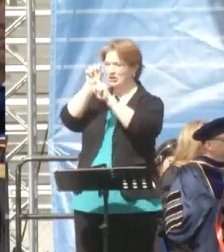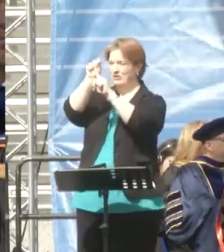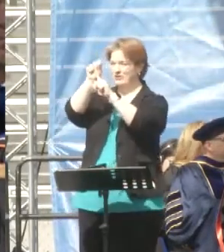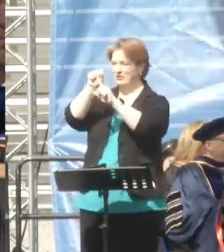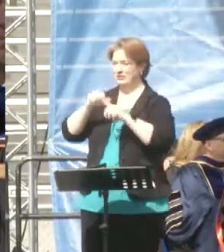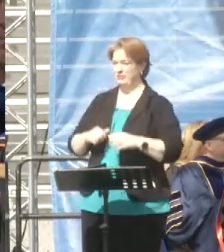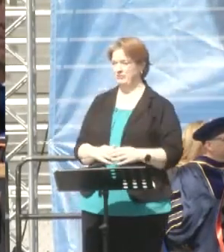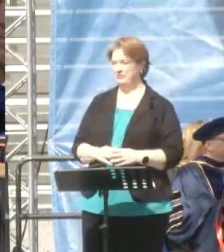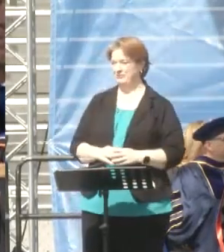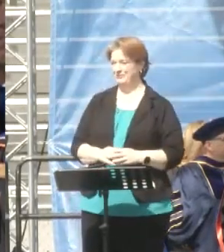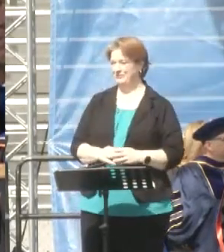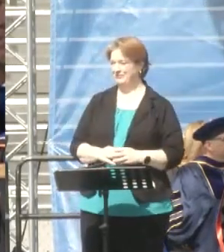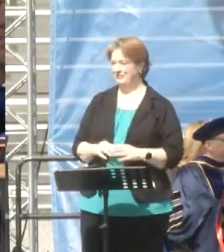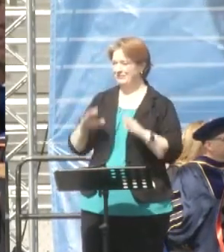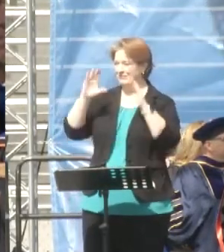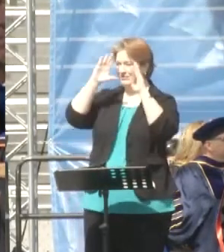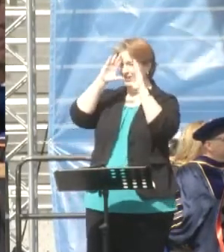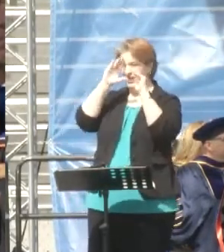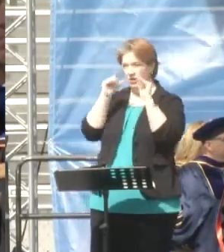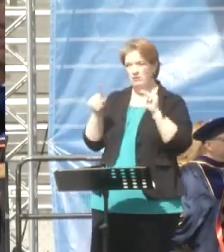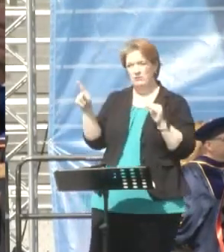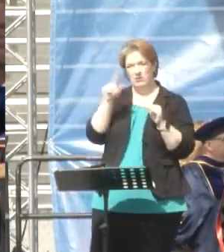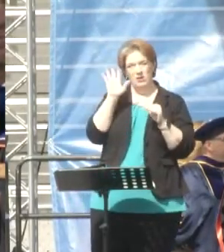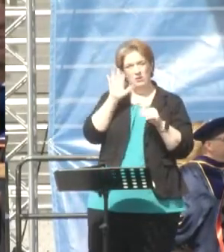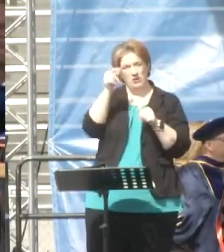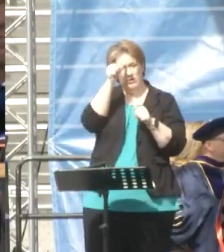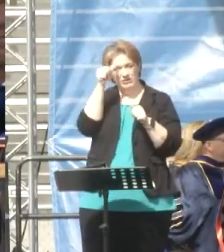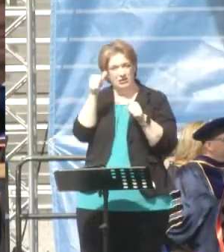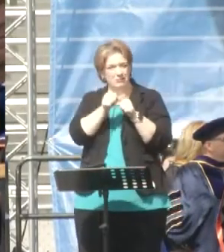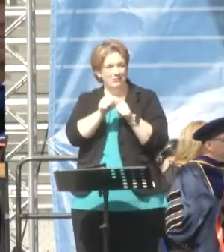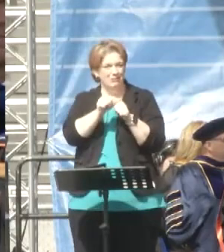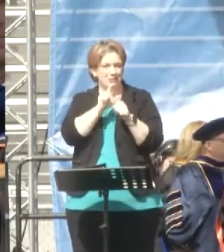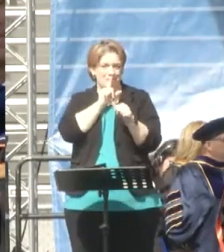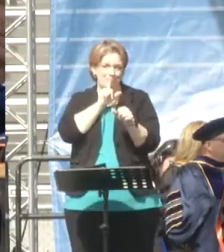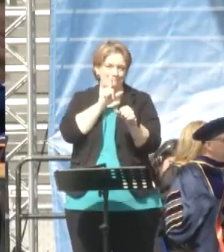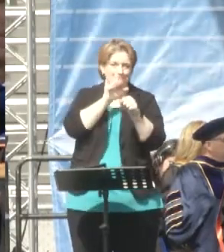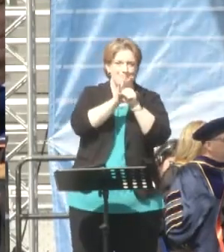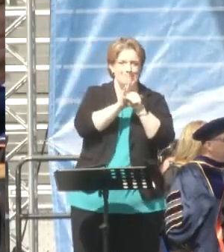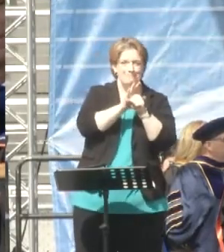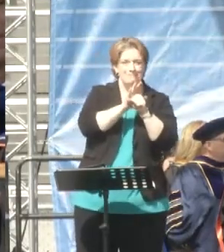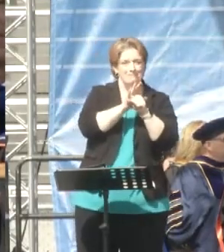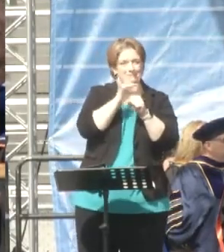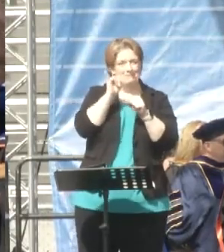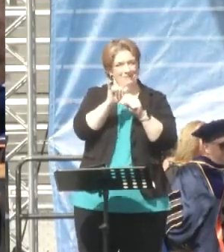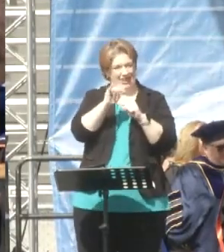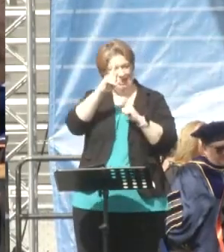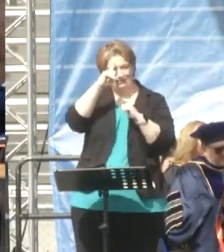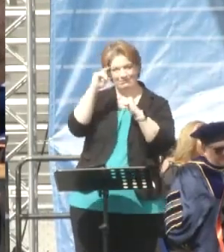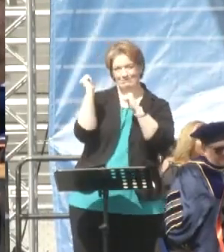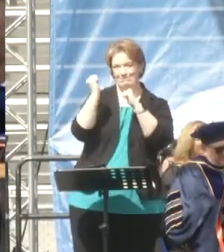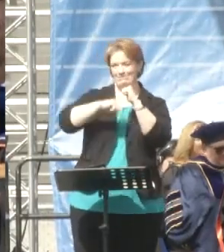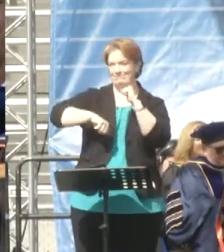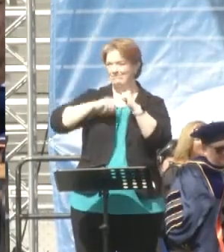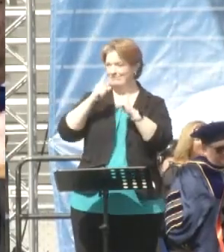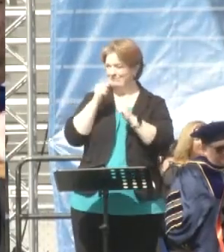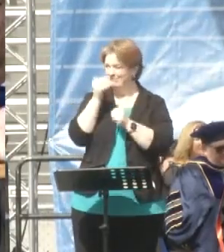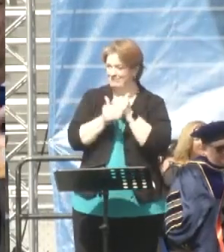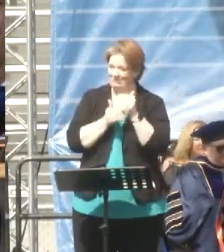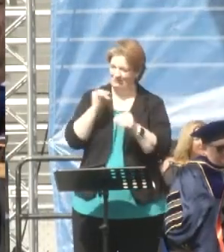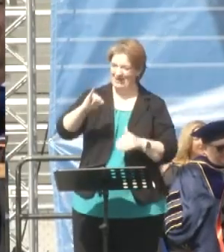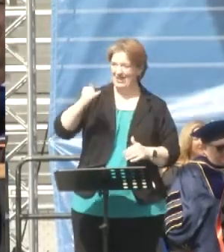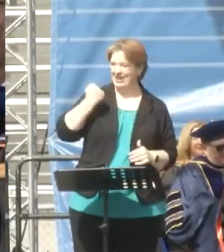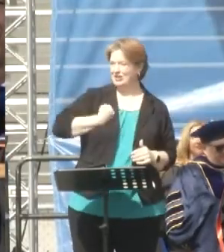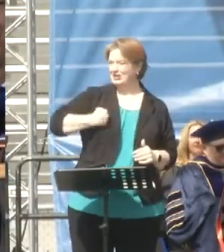I hope you will always remember the dedication and resiliency that brought you to this moment. Remember